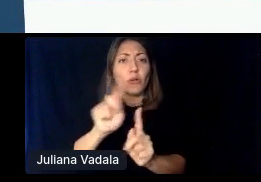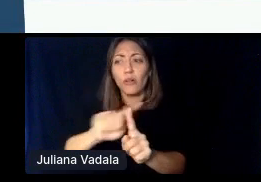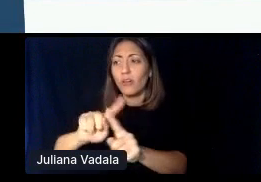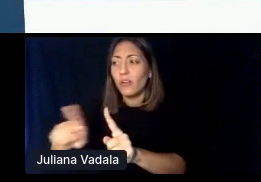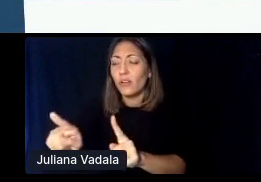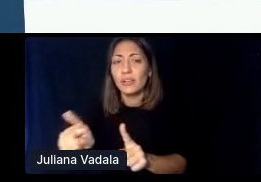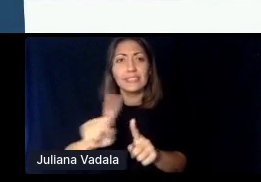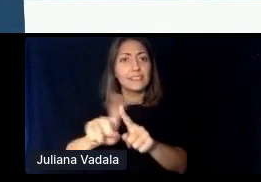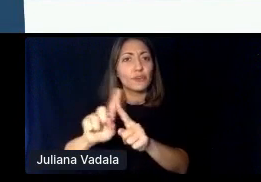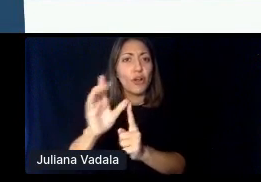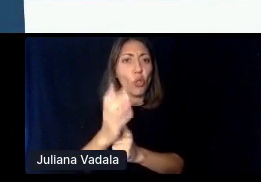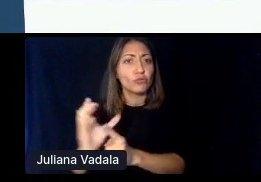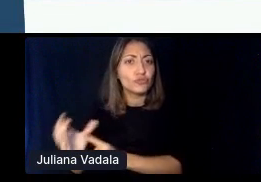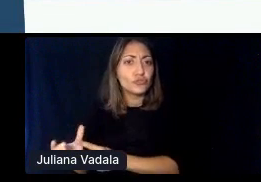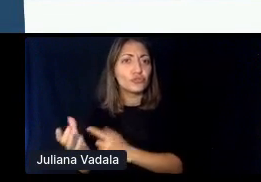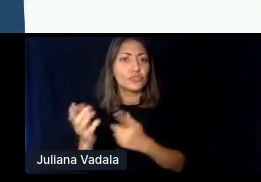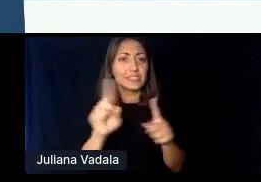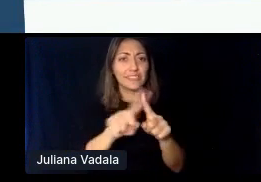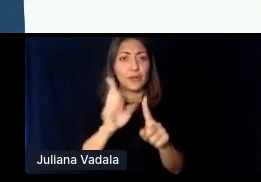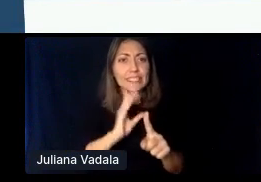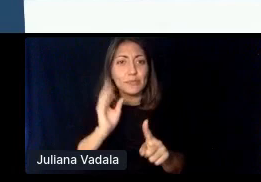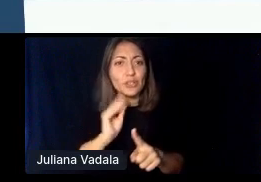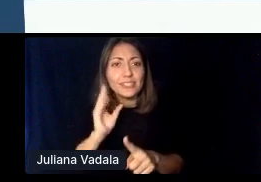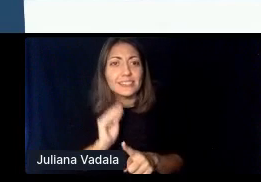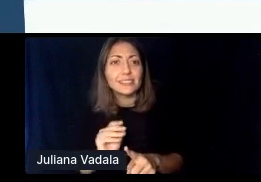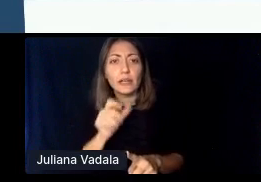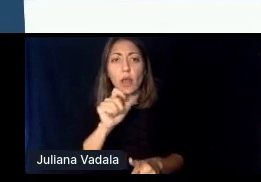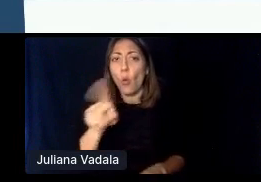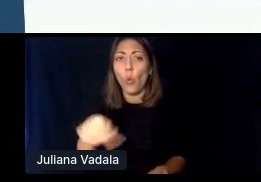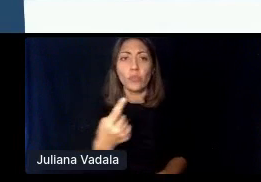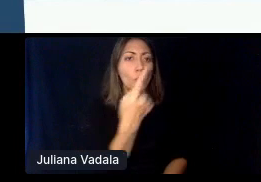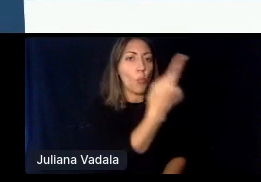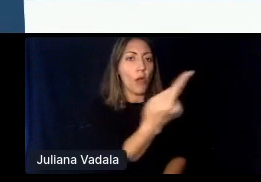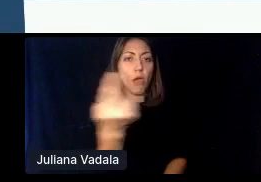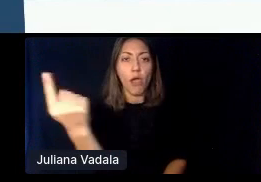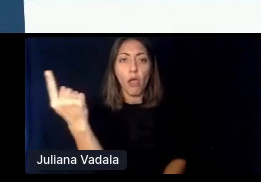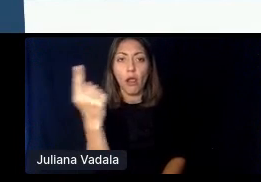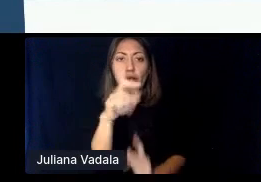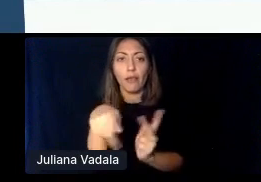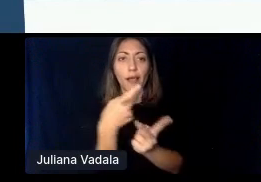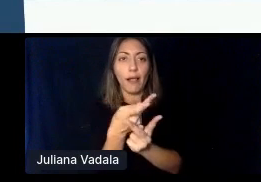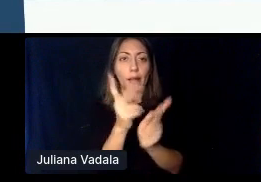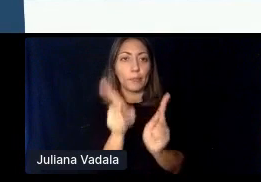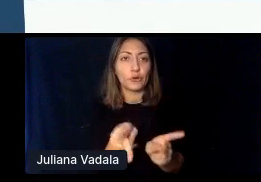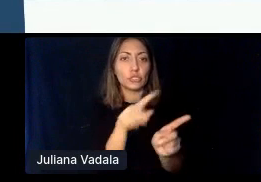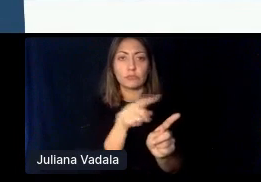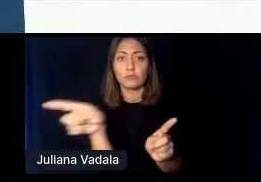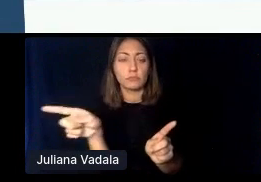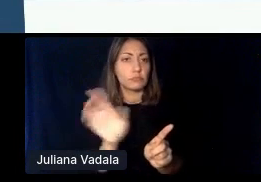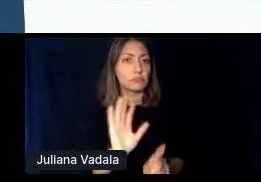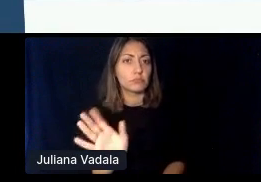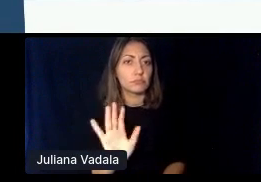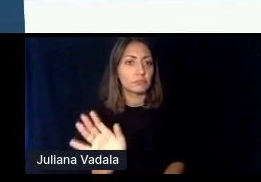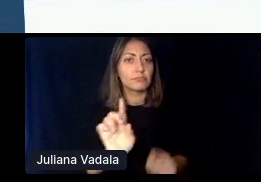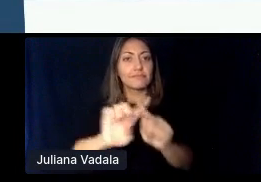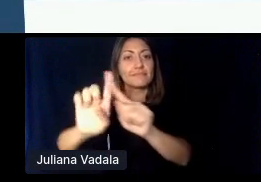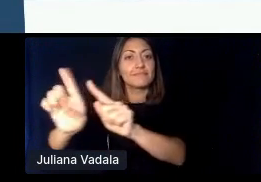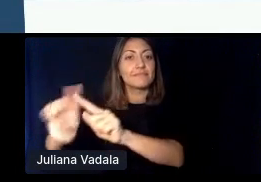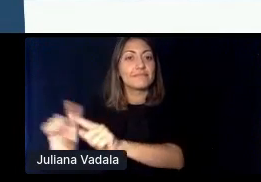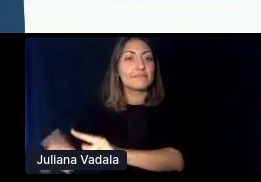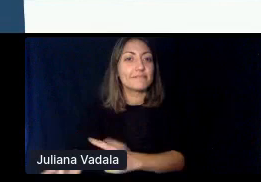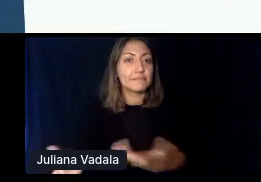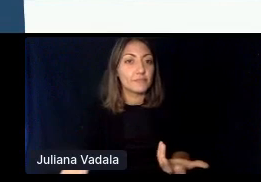and other experiences, so that you can avoid seeing groups of people whose identities you don't share as